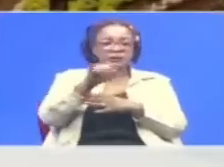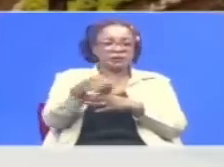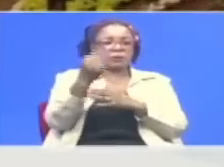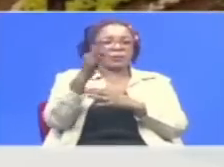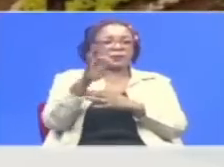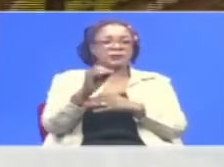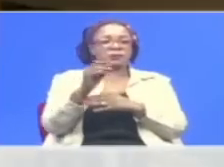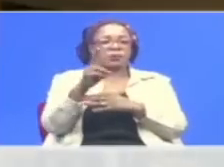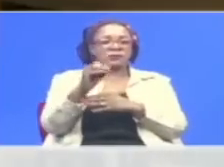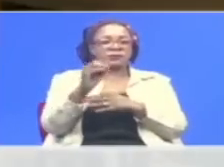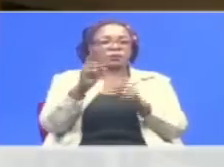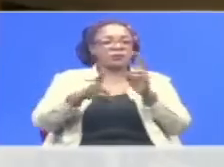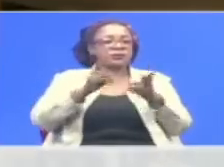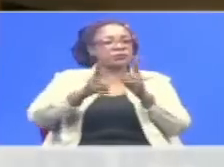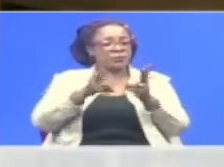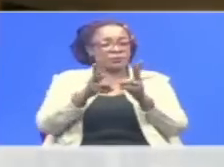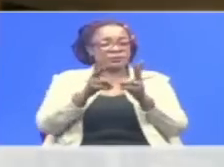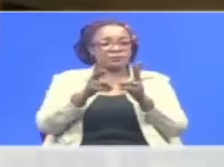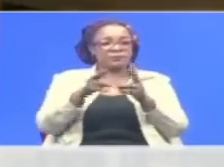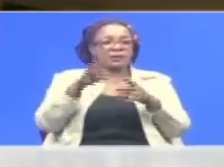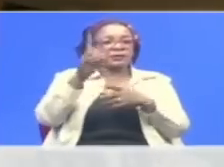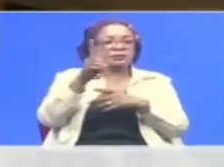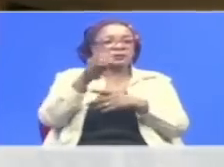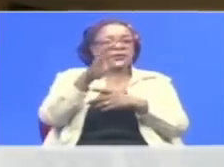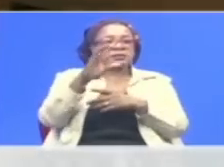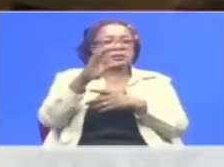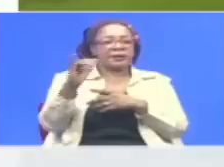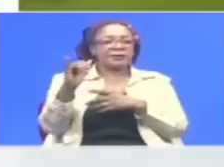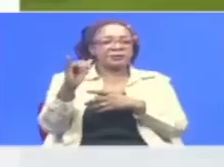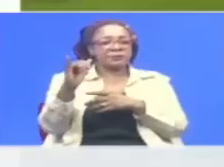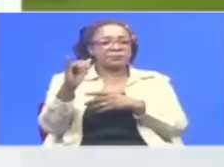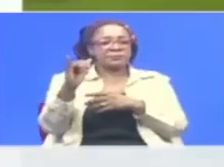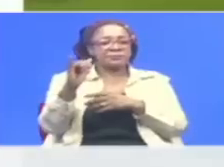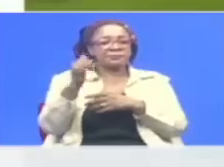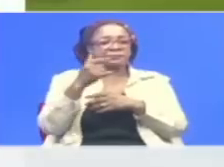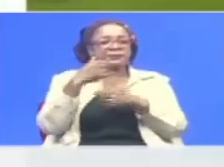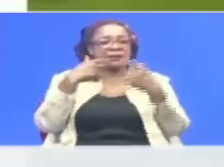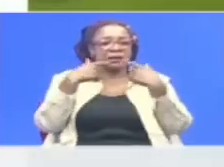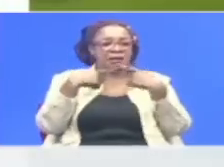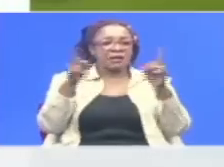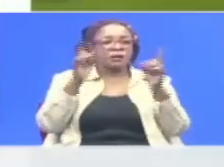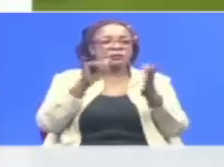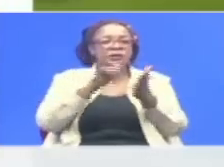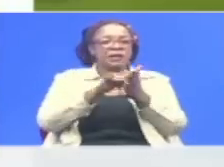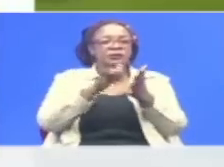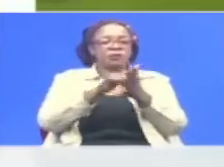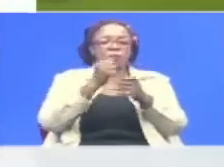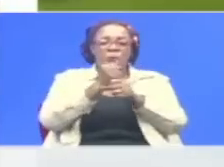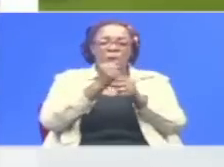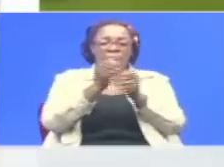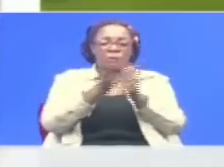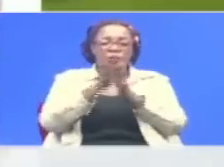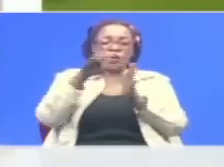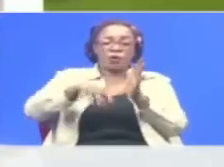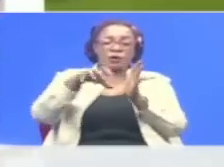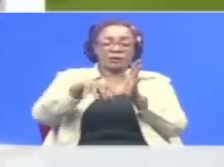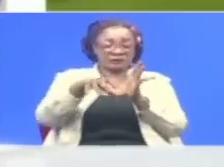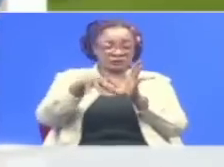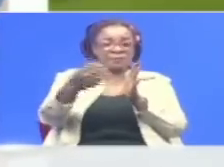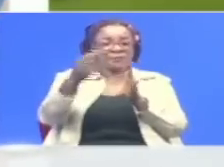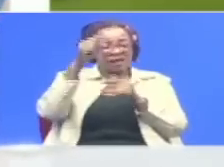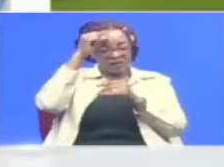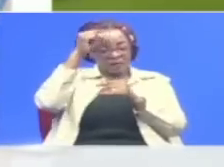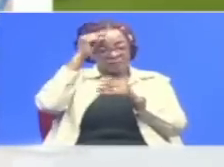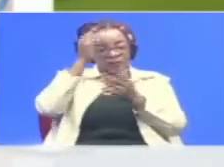30th, 2022, the Directorate of Criminal Investigations announced that it will collaborate with Congolese authorities via